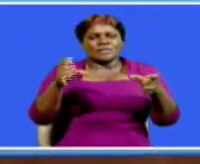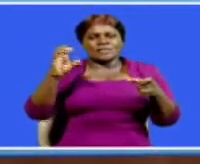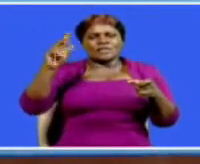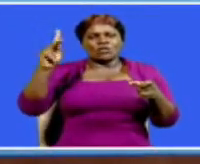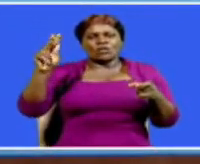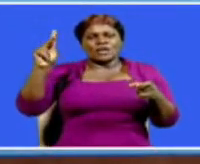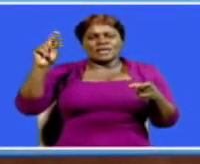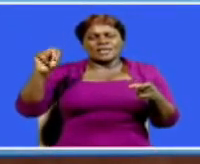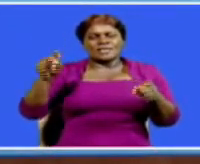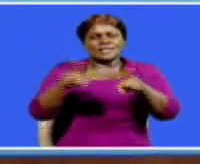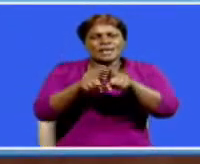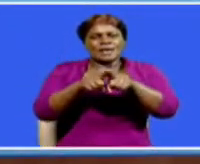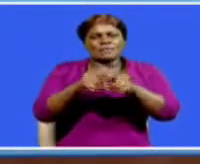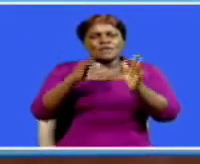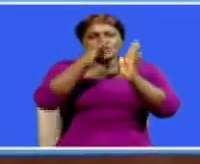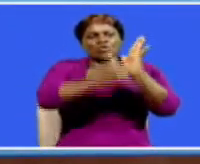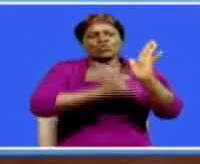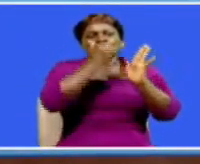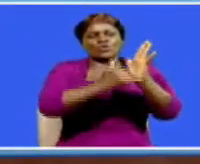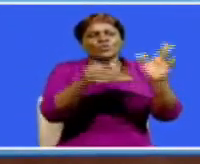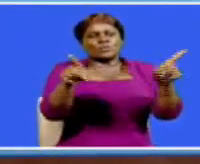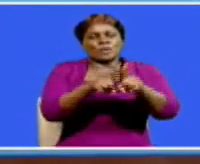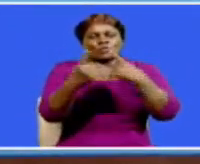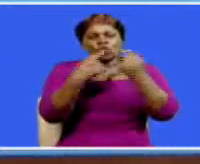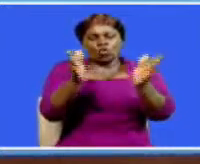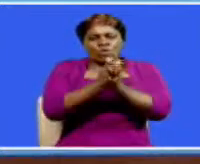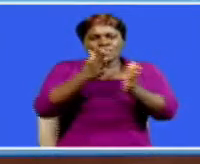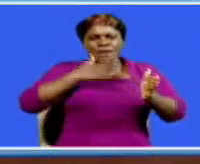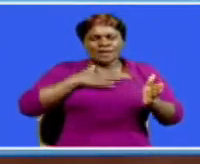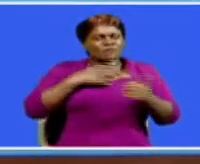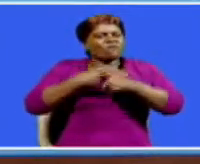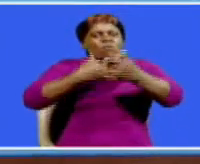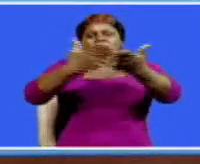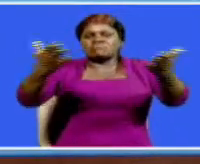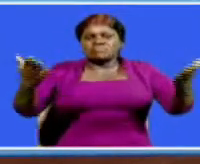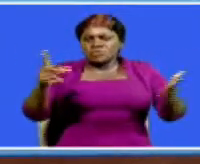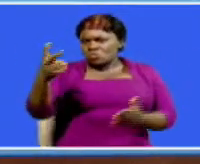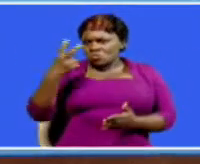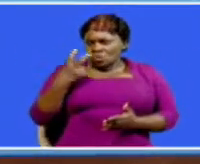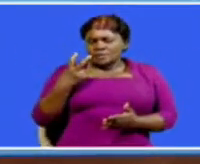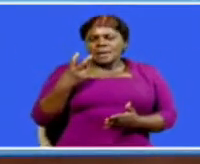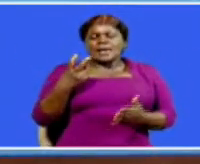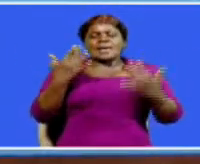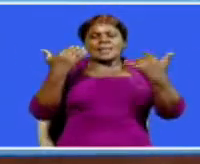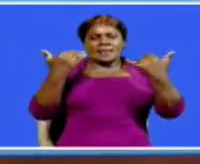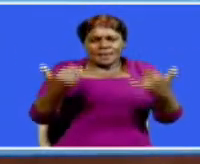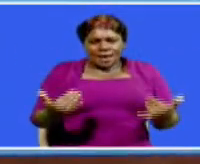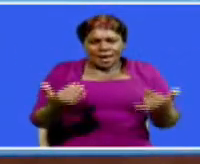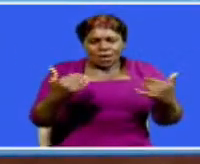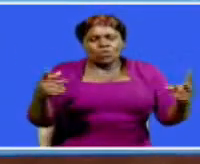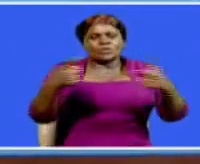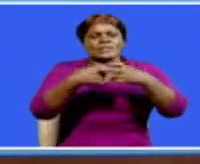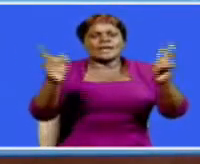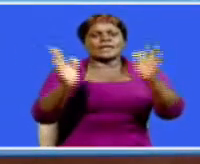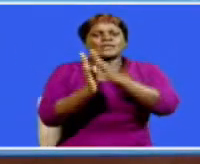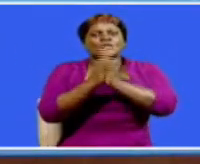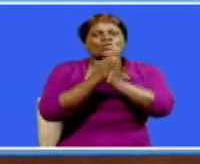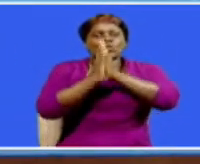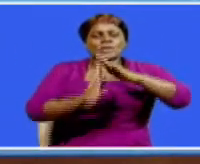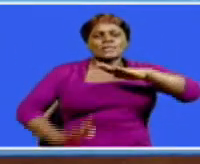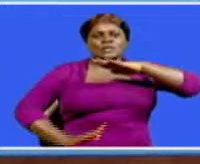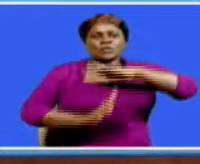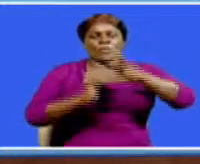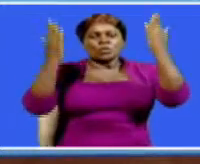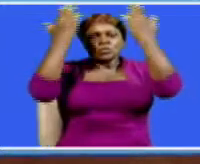standardmedia.co.ke and on our YouTube channels as well. Talk to us from wherever it is you're watching us from. But now let's go straight to stories making